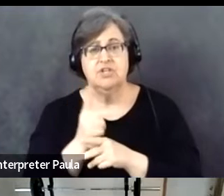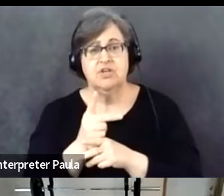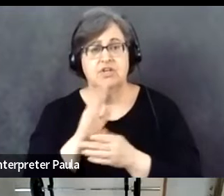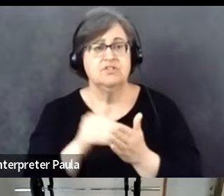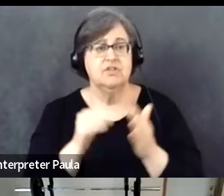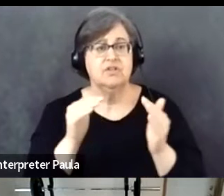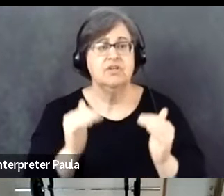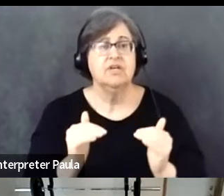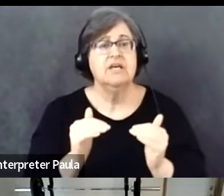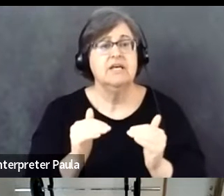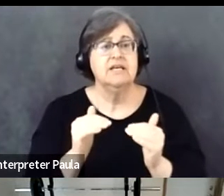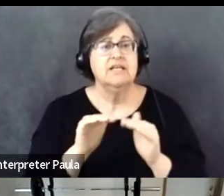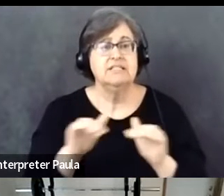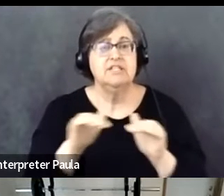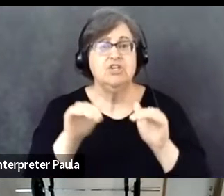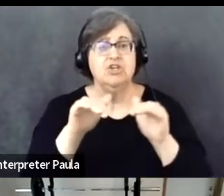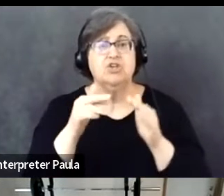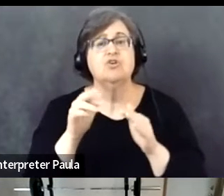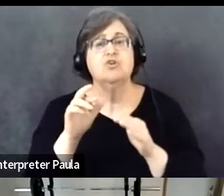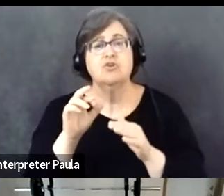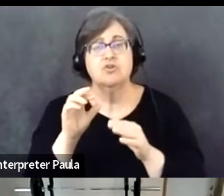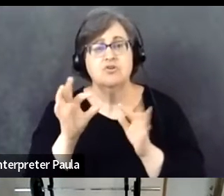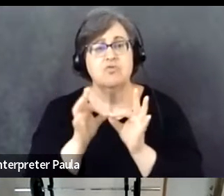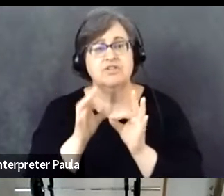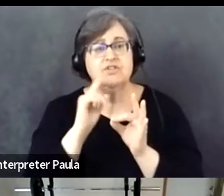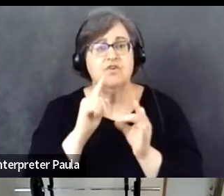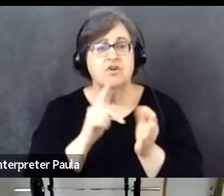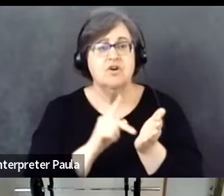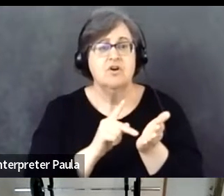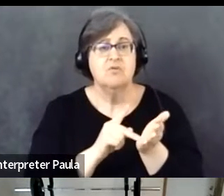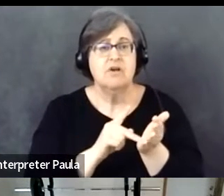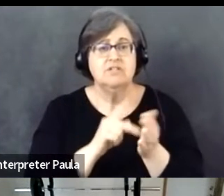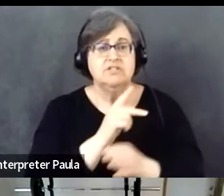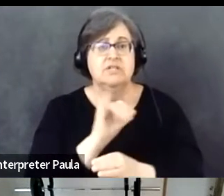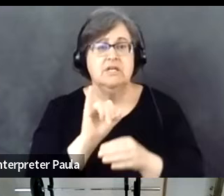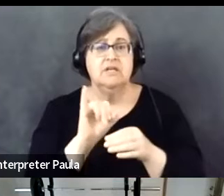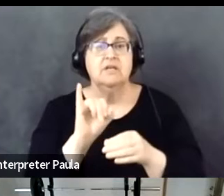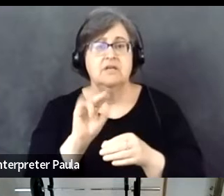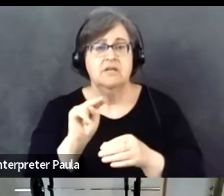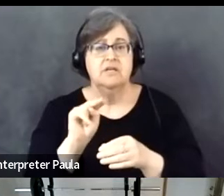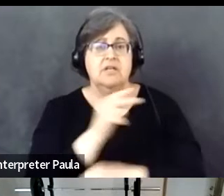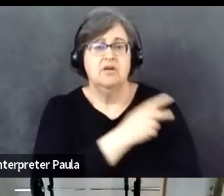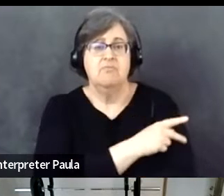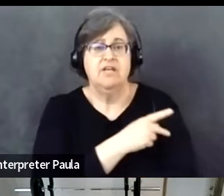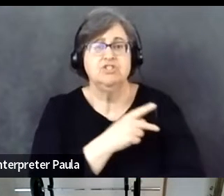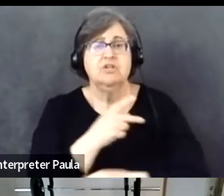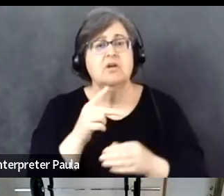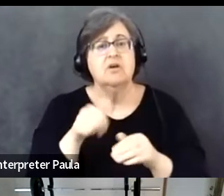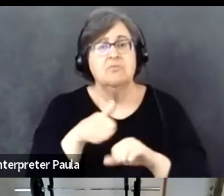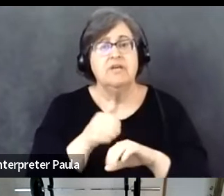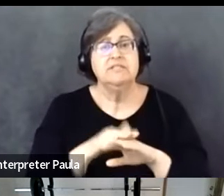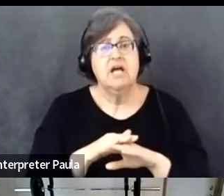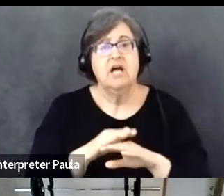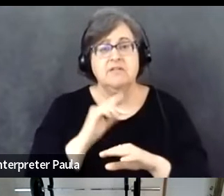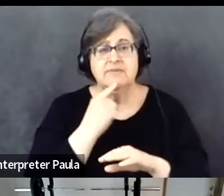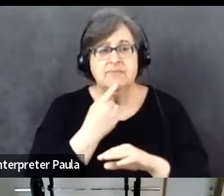tiered rates for psychiatric inpatient based on patient acuity, mental health professional loan repayment program, and